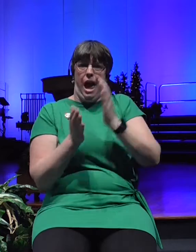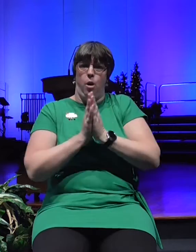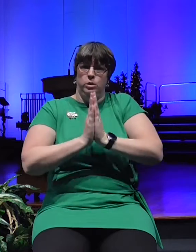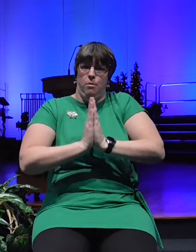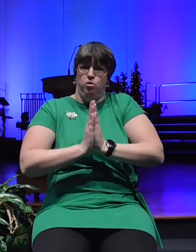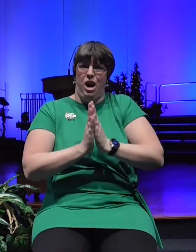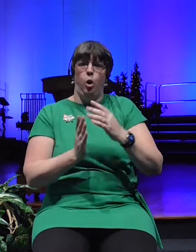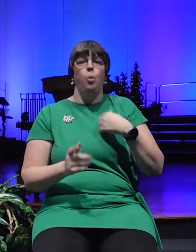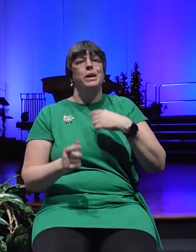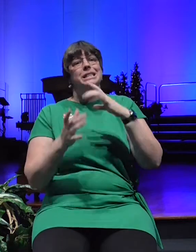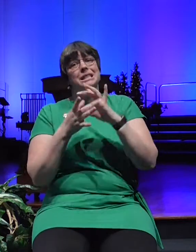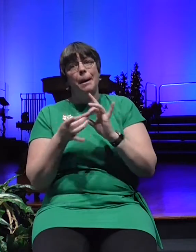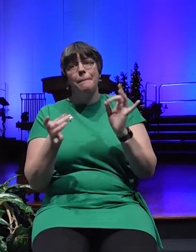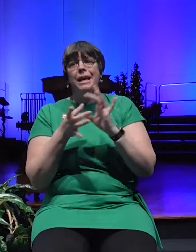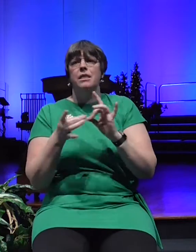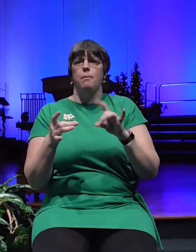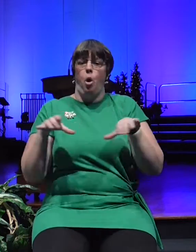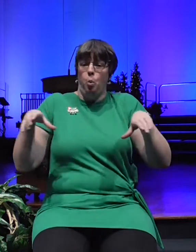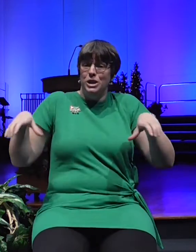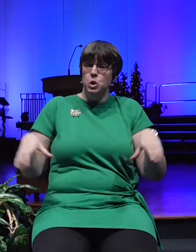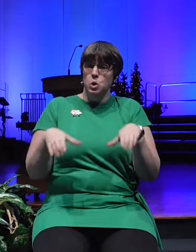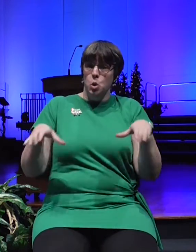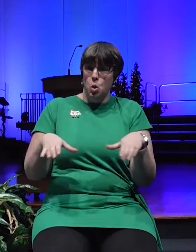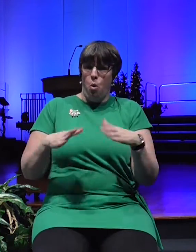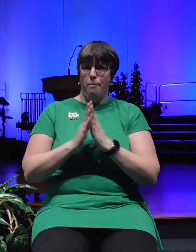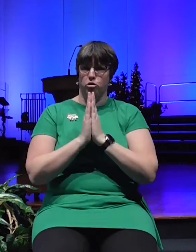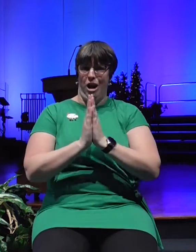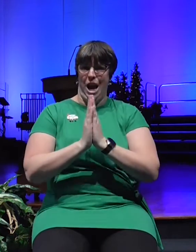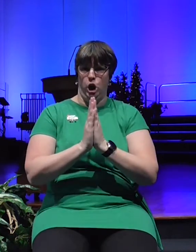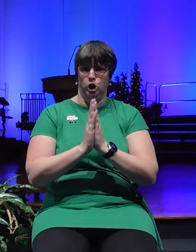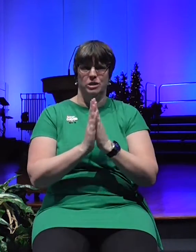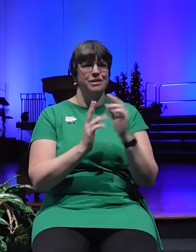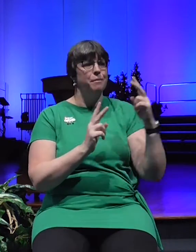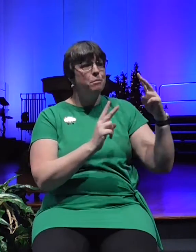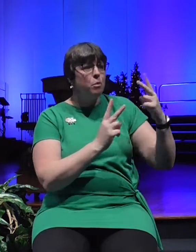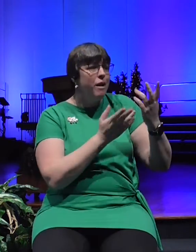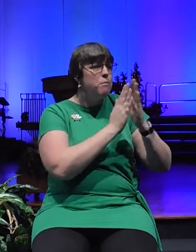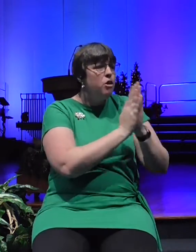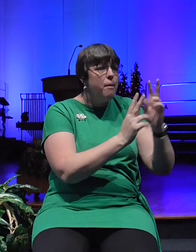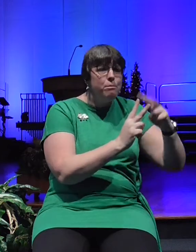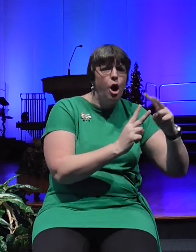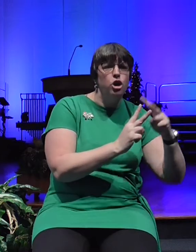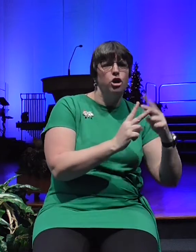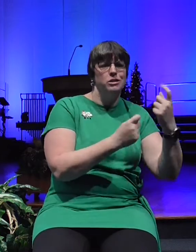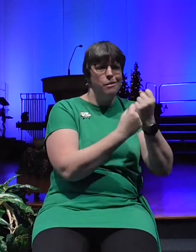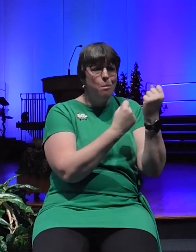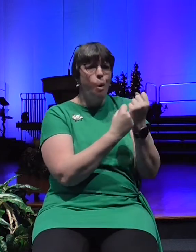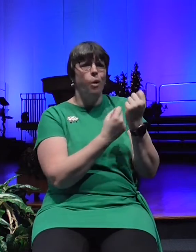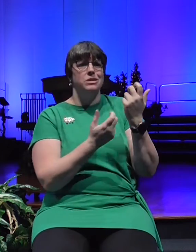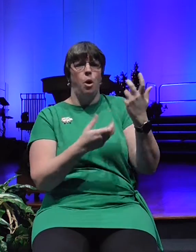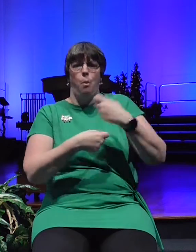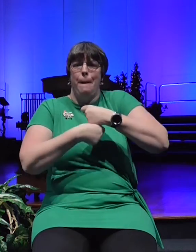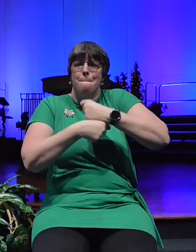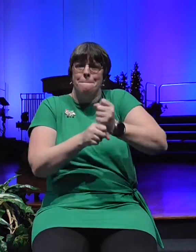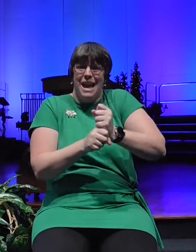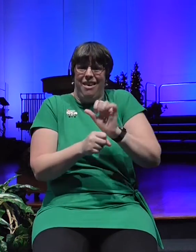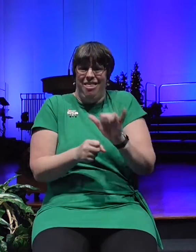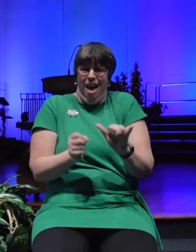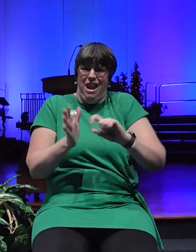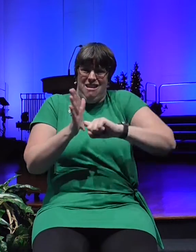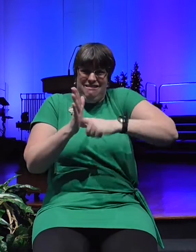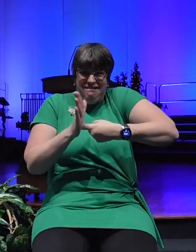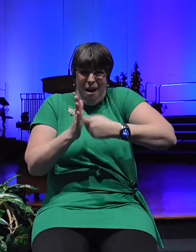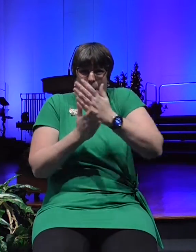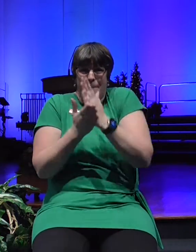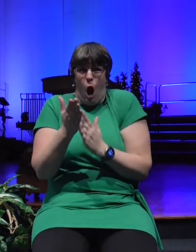prayers, and we do our prayers, and we get prayer support from practitioners and prayer partners, and we make prayer a cornerstone of our